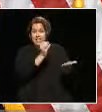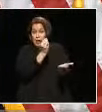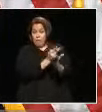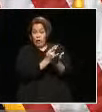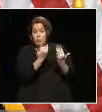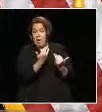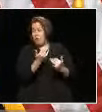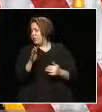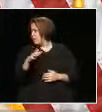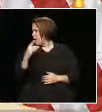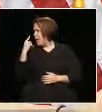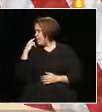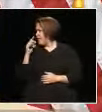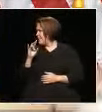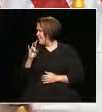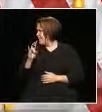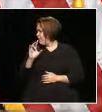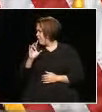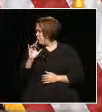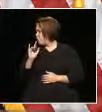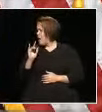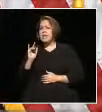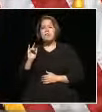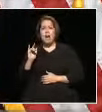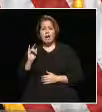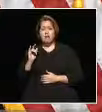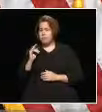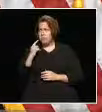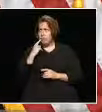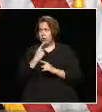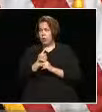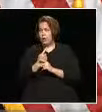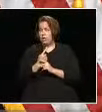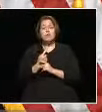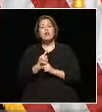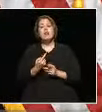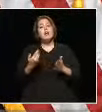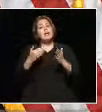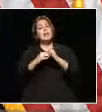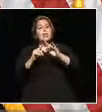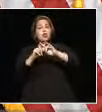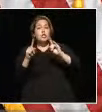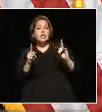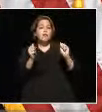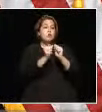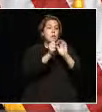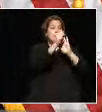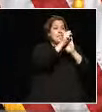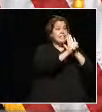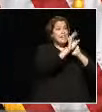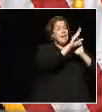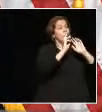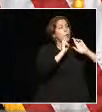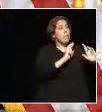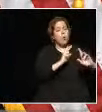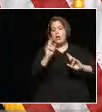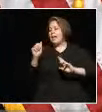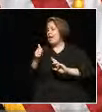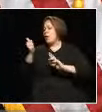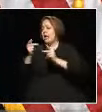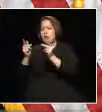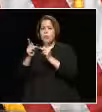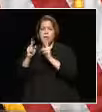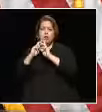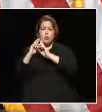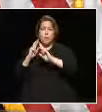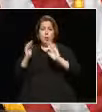today, which is about, I think, 725, if I'm correct, and again, there's a difference between what the state is reporting and what other sources may